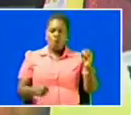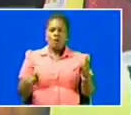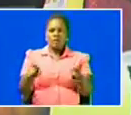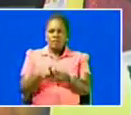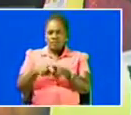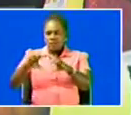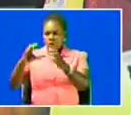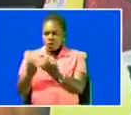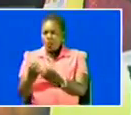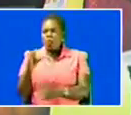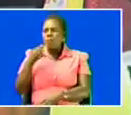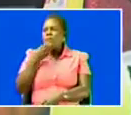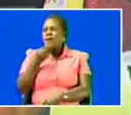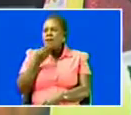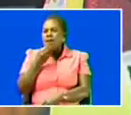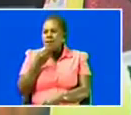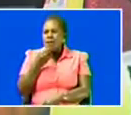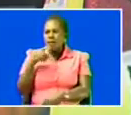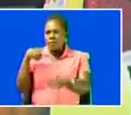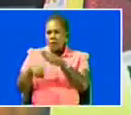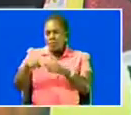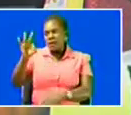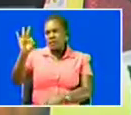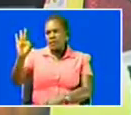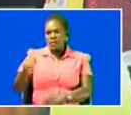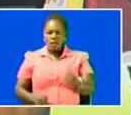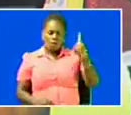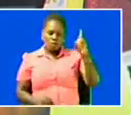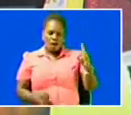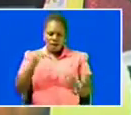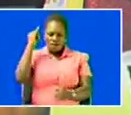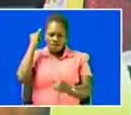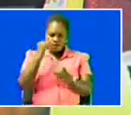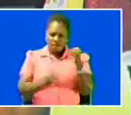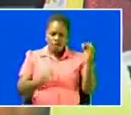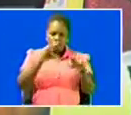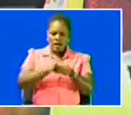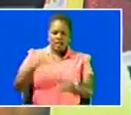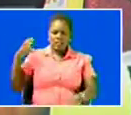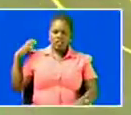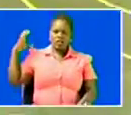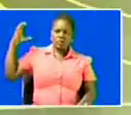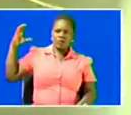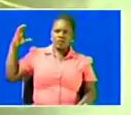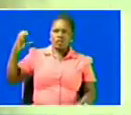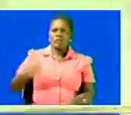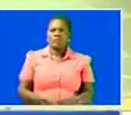na wanaume walilaza Burkina Faso pia magoli matatu kwa moja kwenye finali kutoa ubingwa huo.